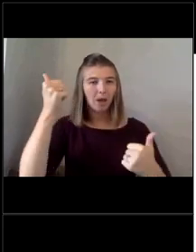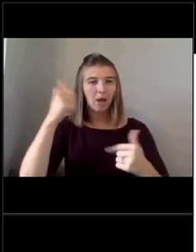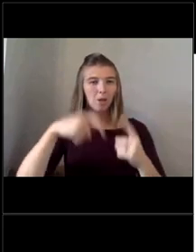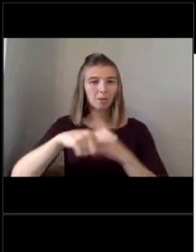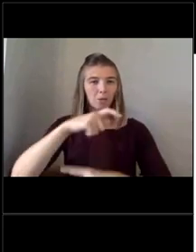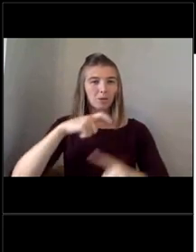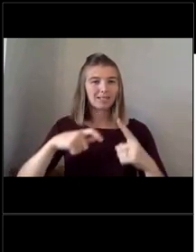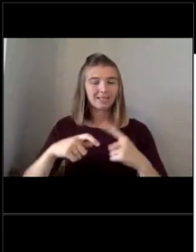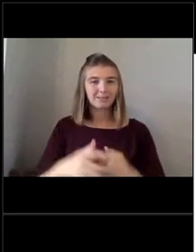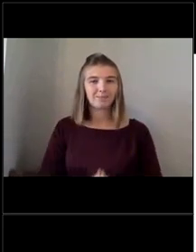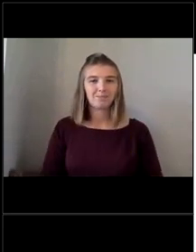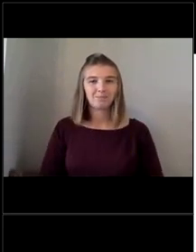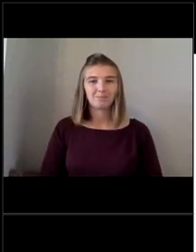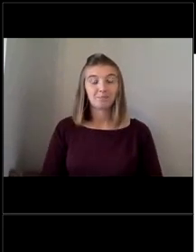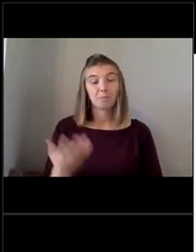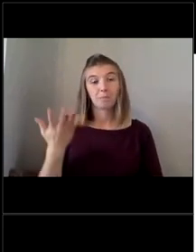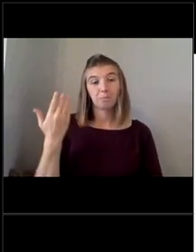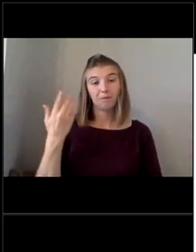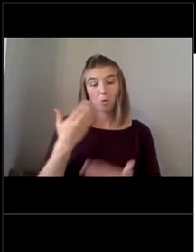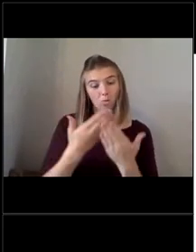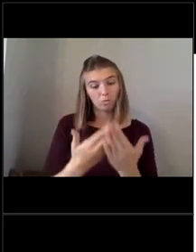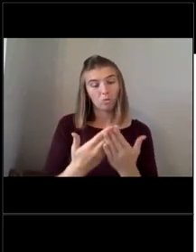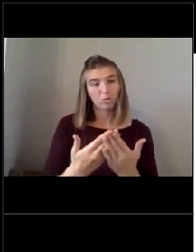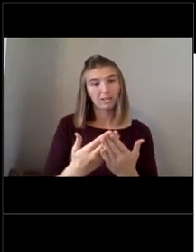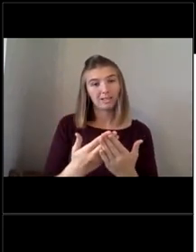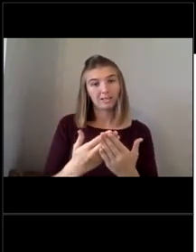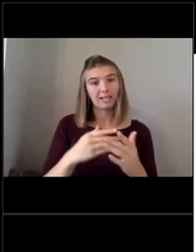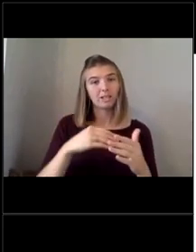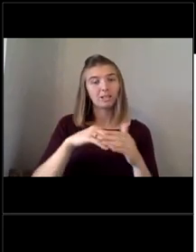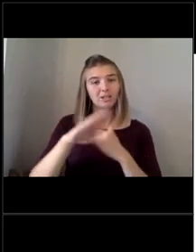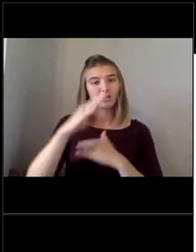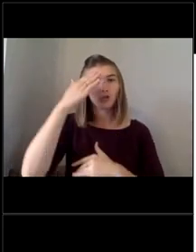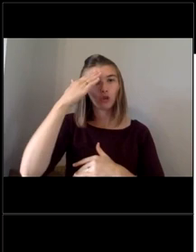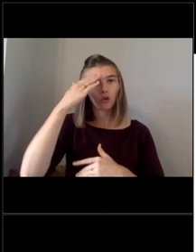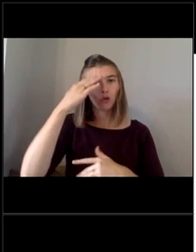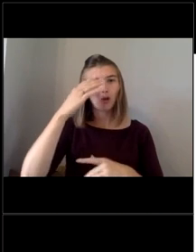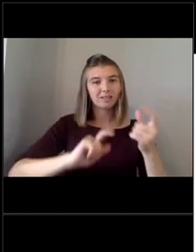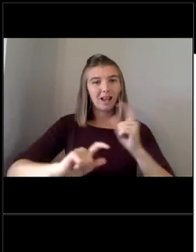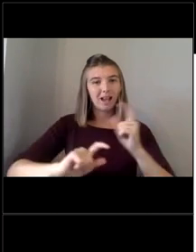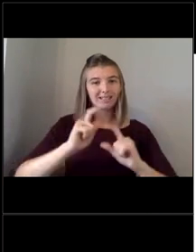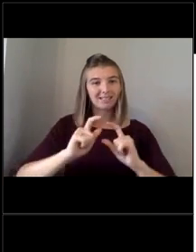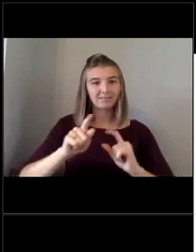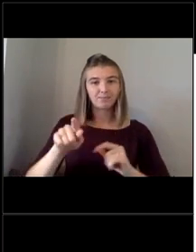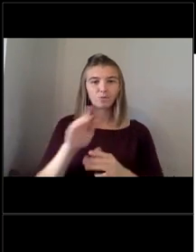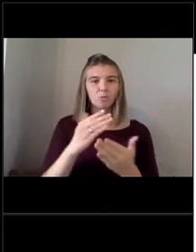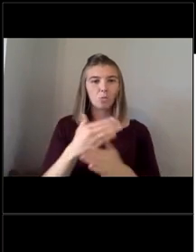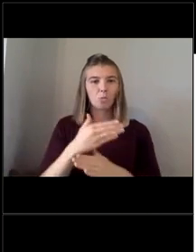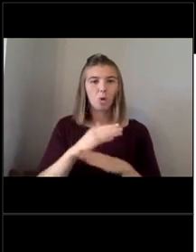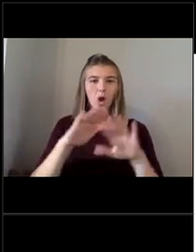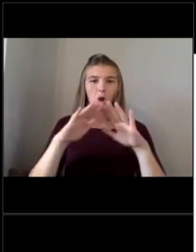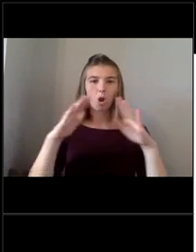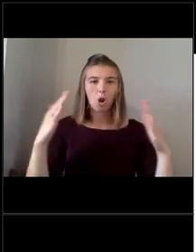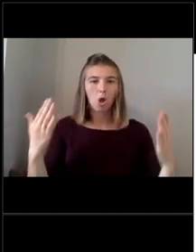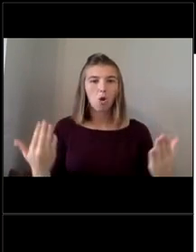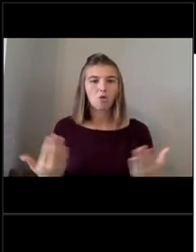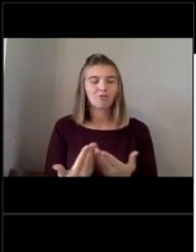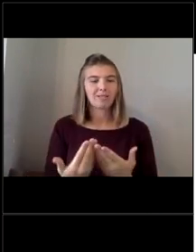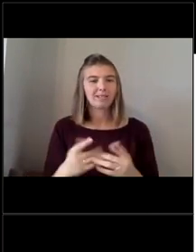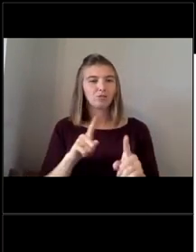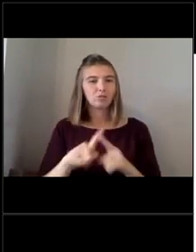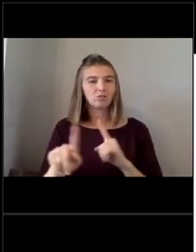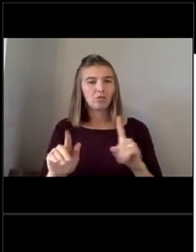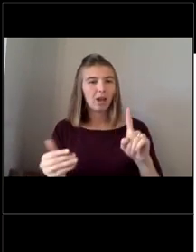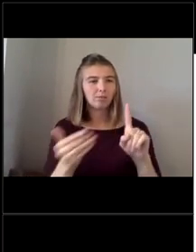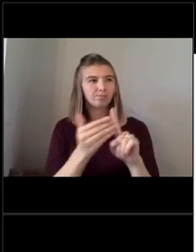postdoc in neuroscience, and she works globally with universities, lab groups, and academics in the pursuit of a healthier approach